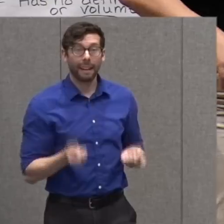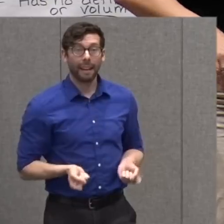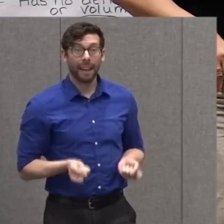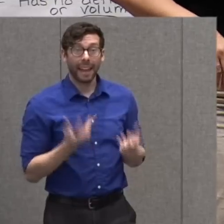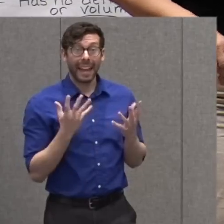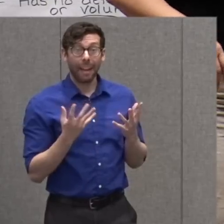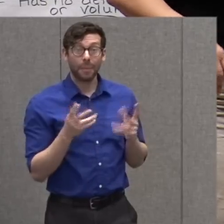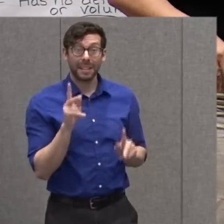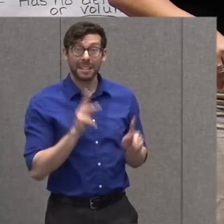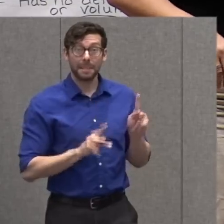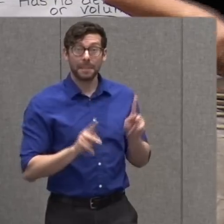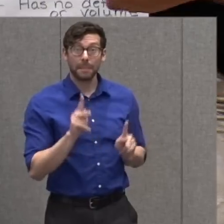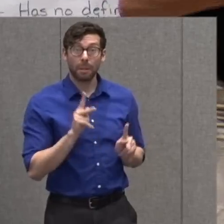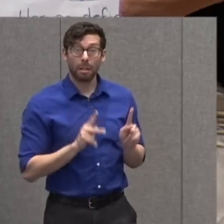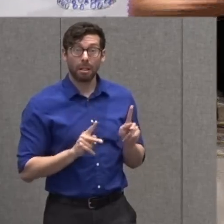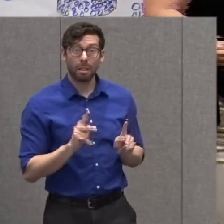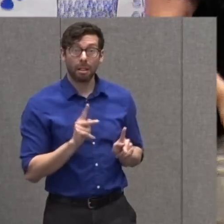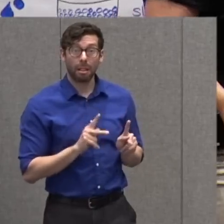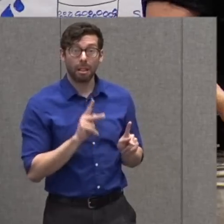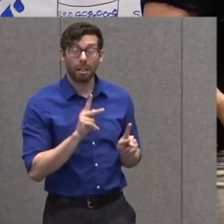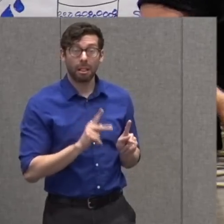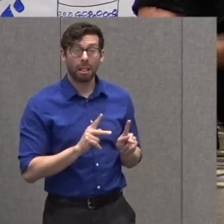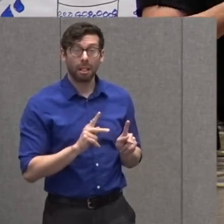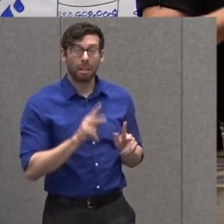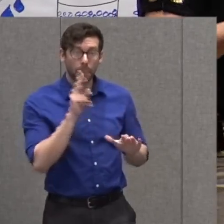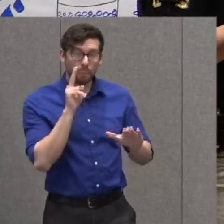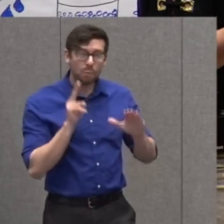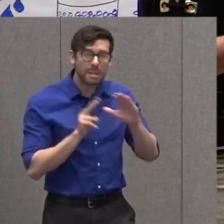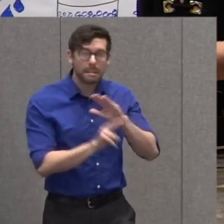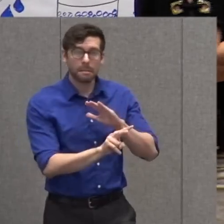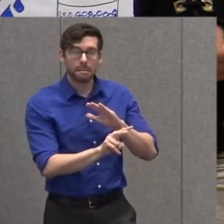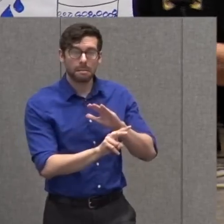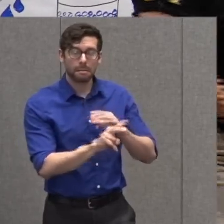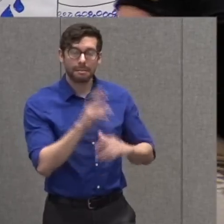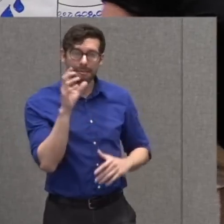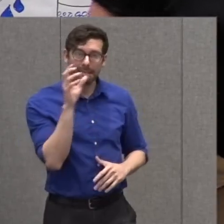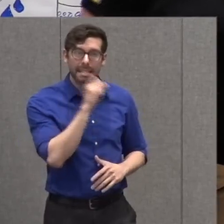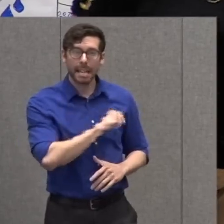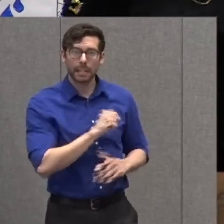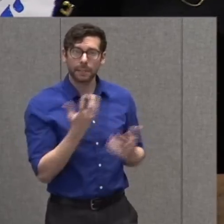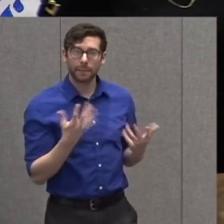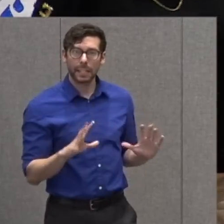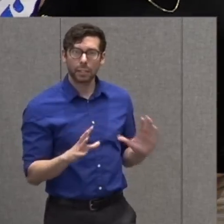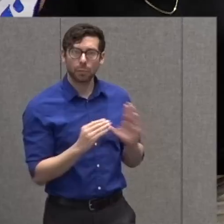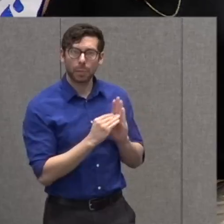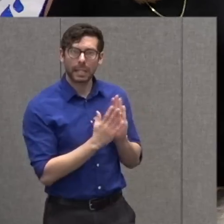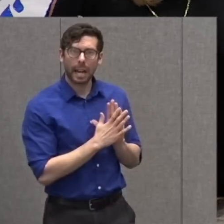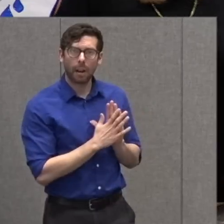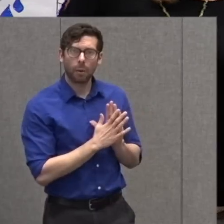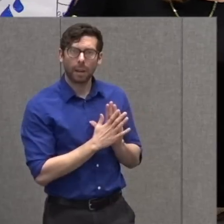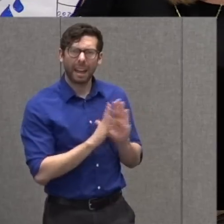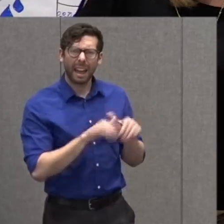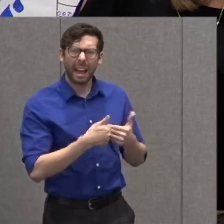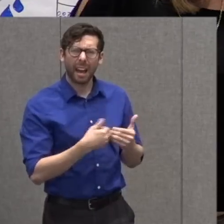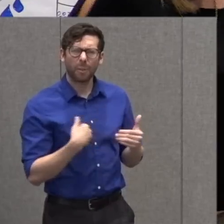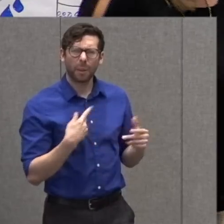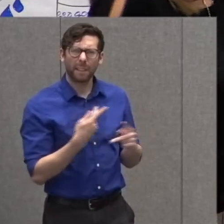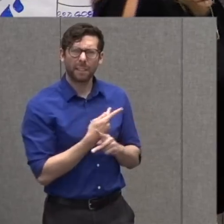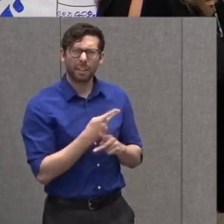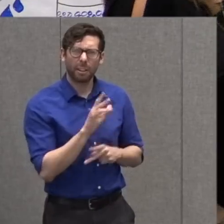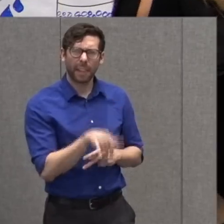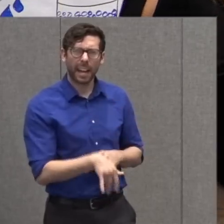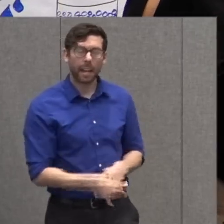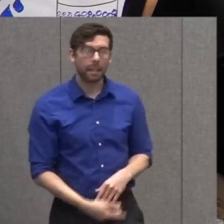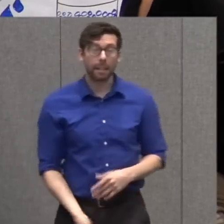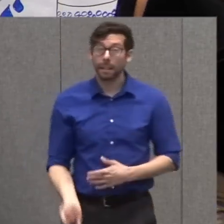think have done or made a prediction, like scientists do, on our graph? How do I figure that out? I